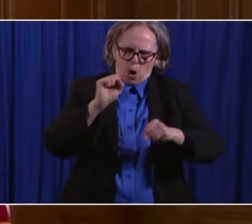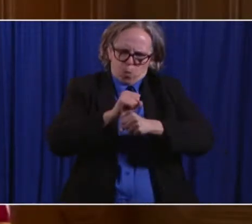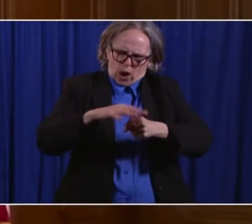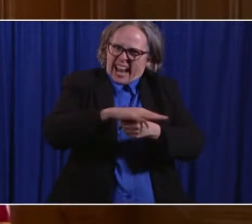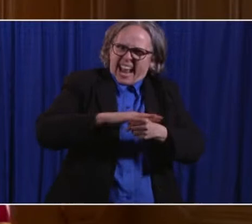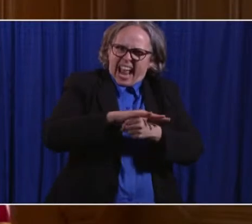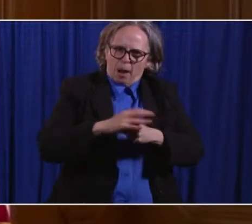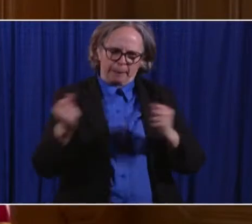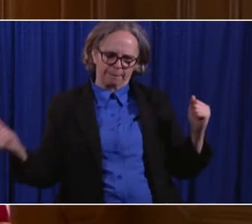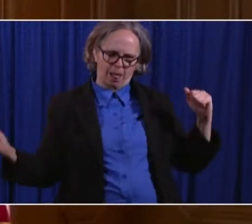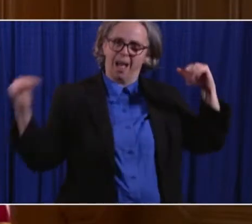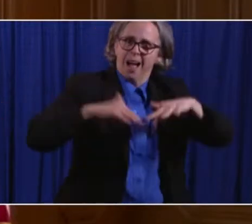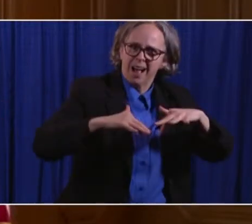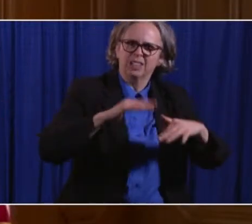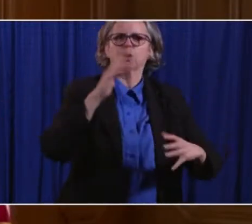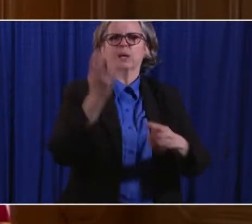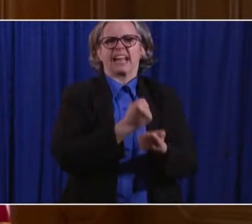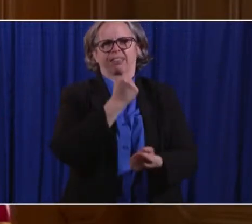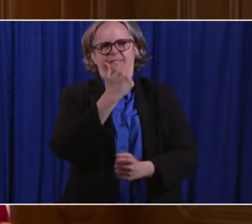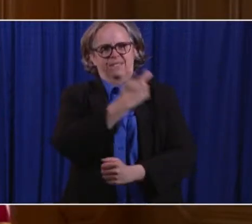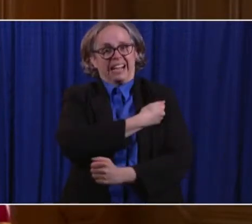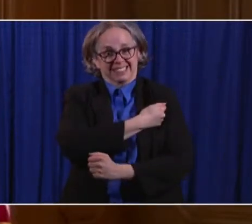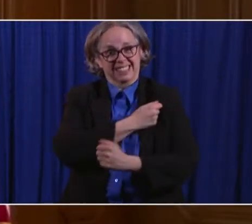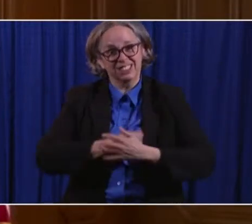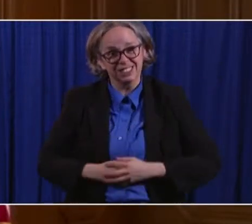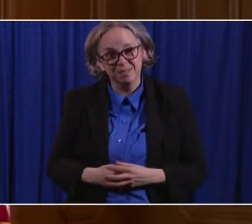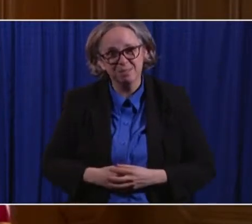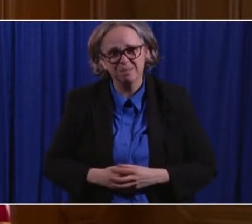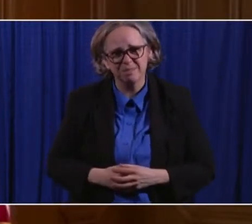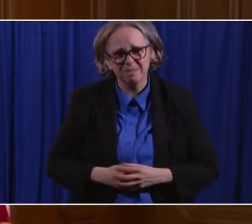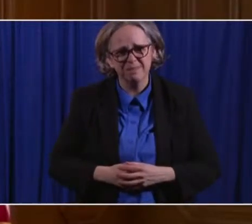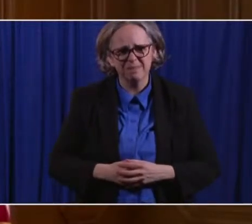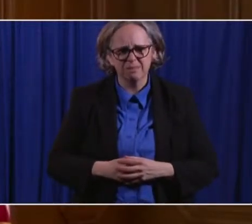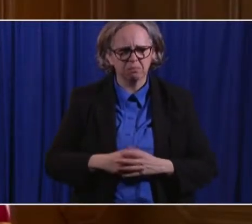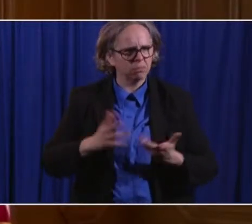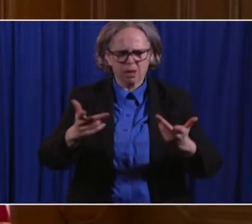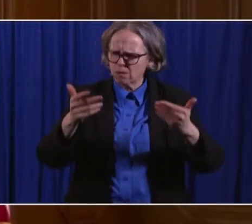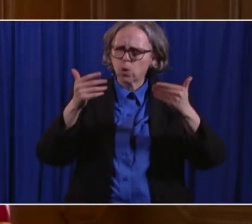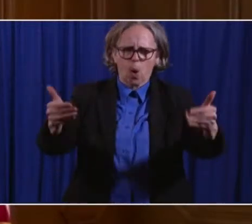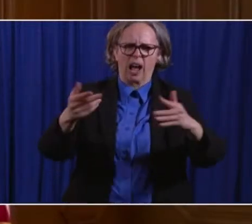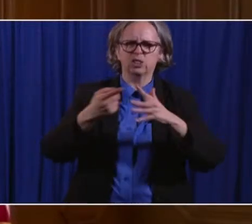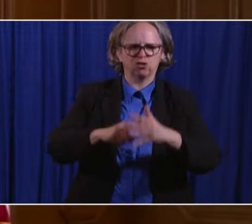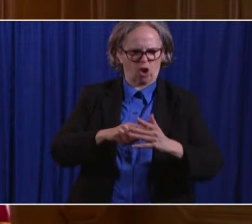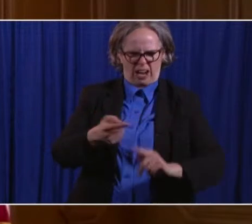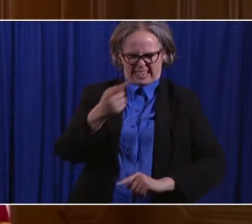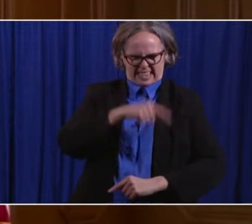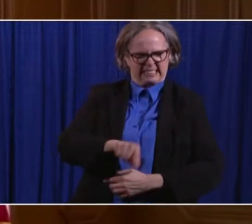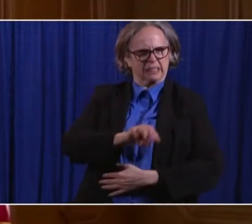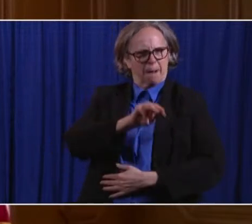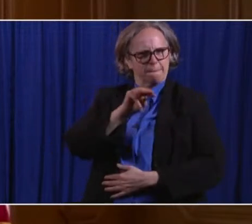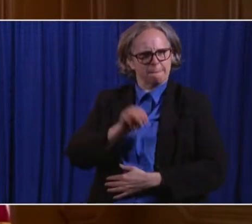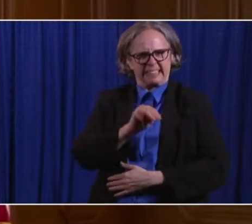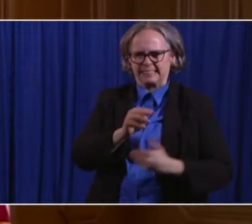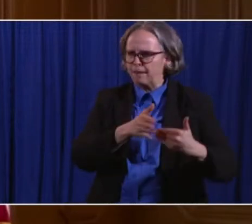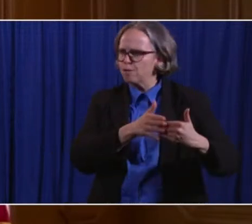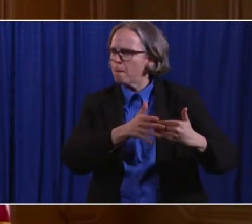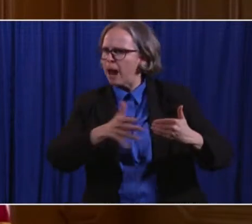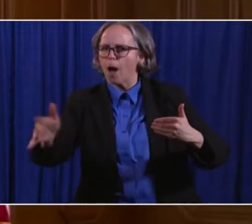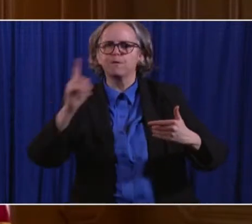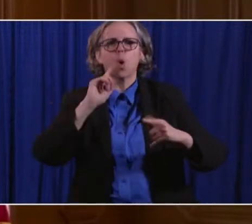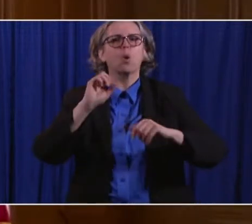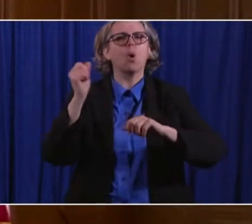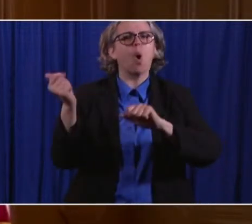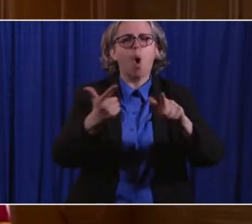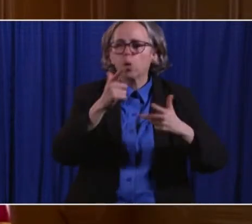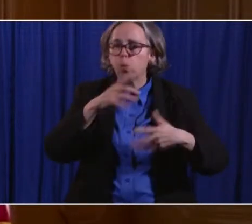locations. And so that partnering can start on Monday. And we know there's a real desire to do that. I've got calls